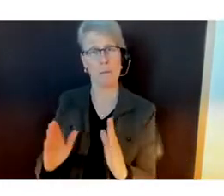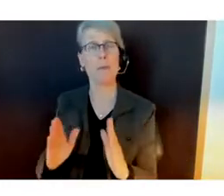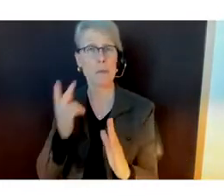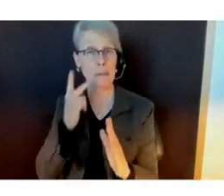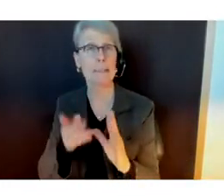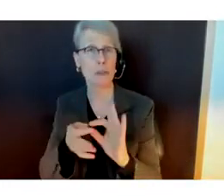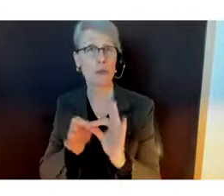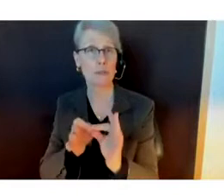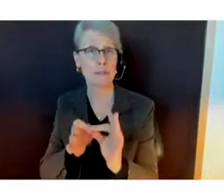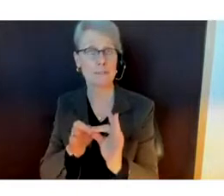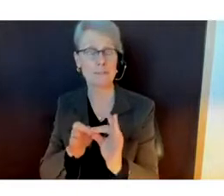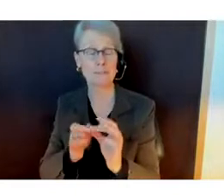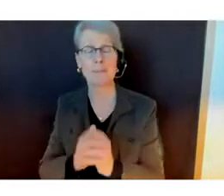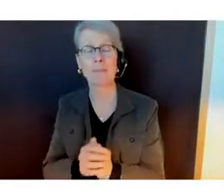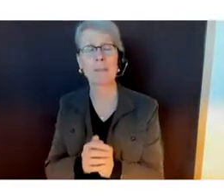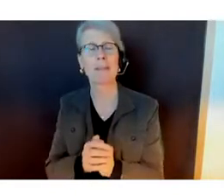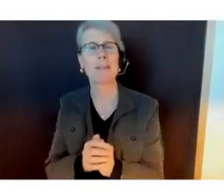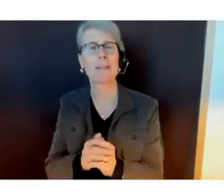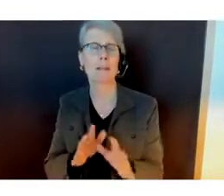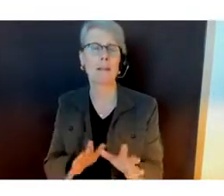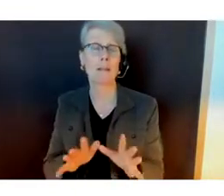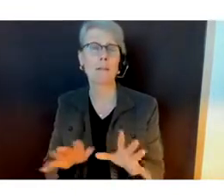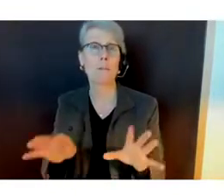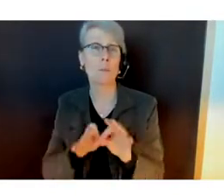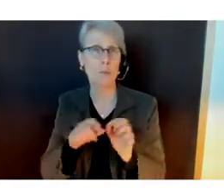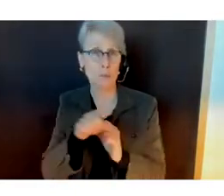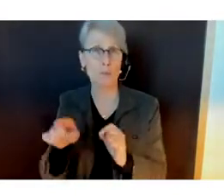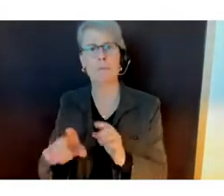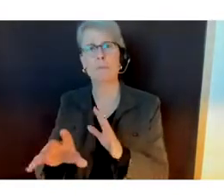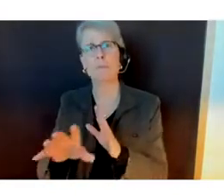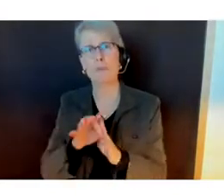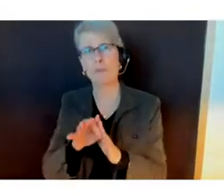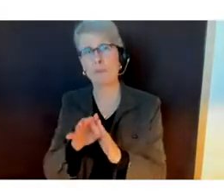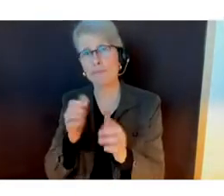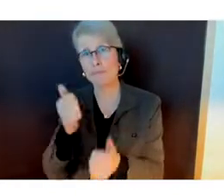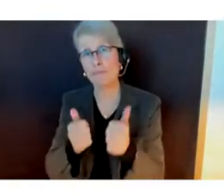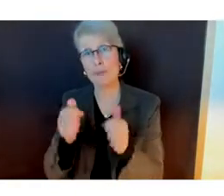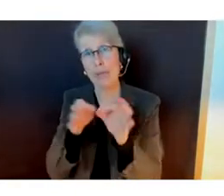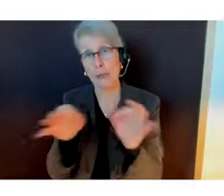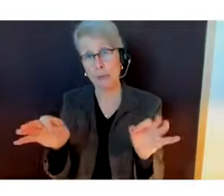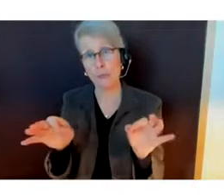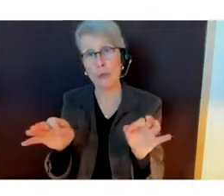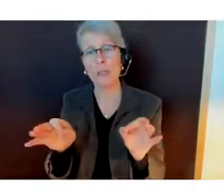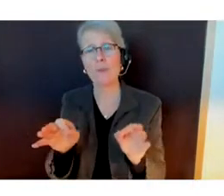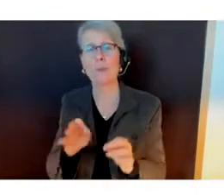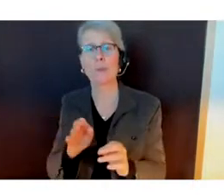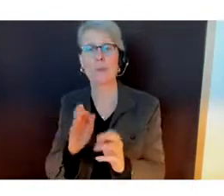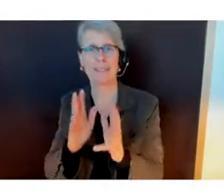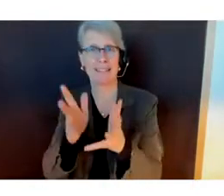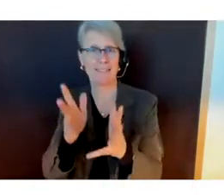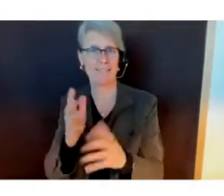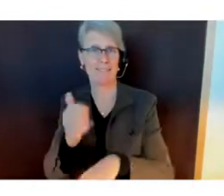interpretation. It's important that each person chooses a language. If it remains in the off, which is the